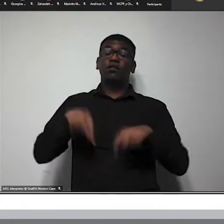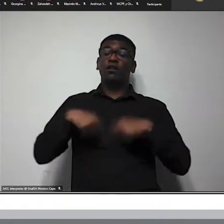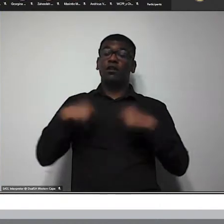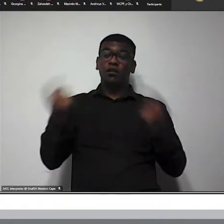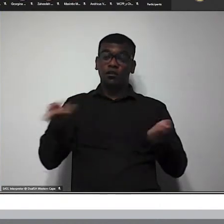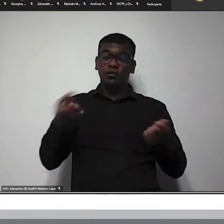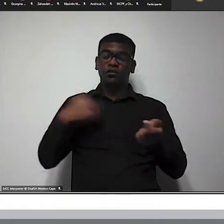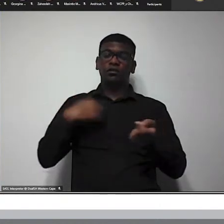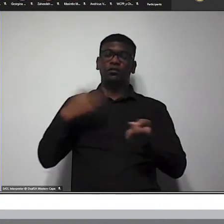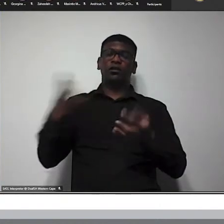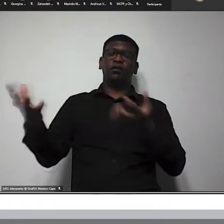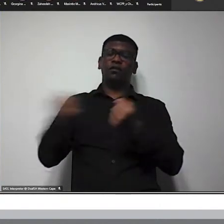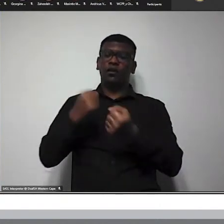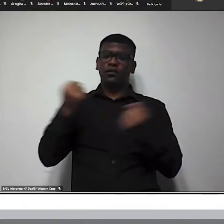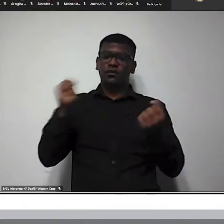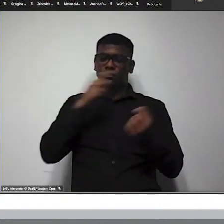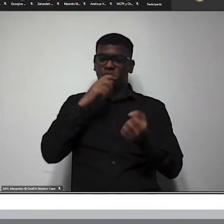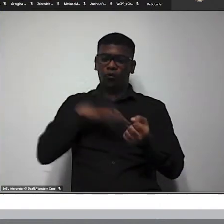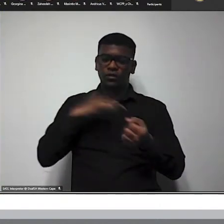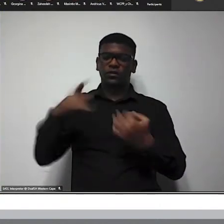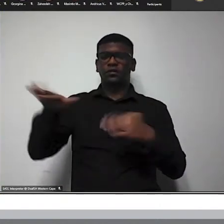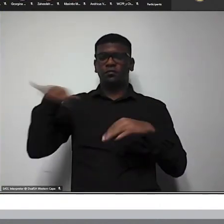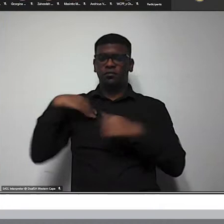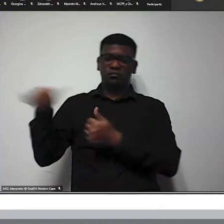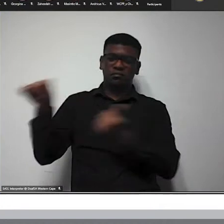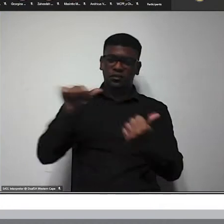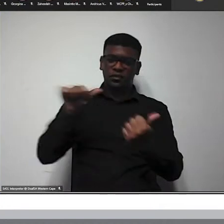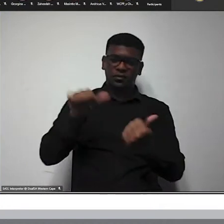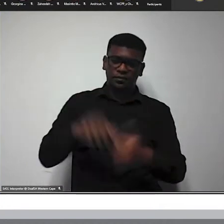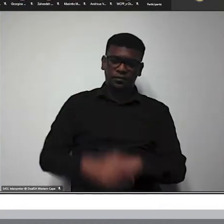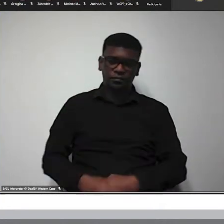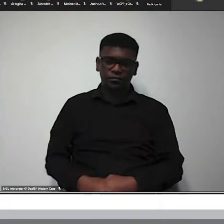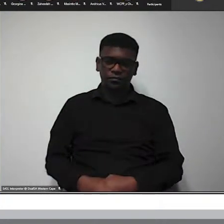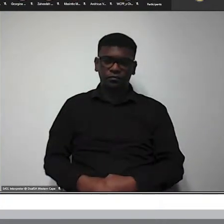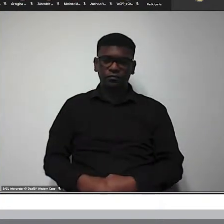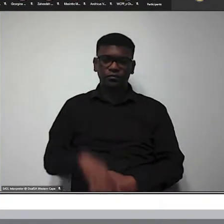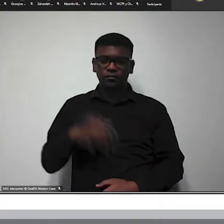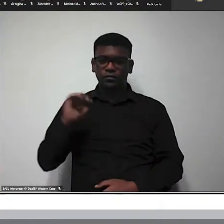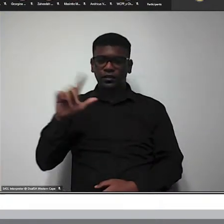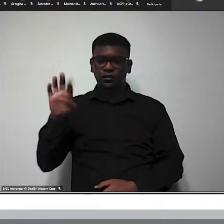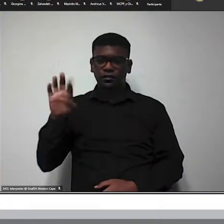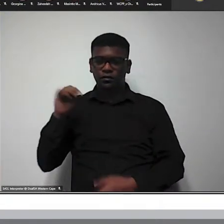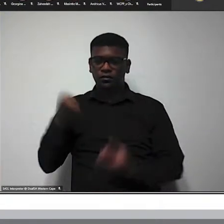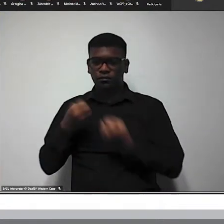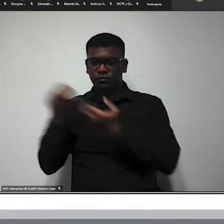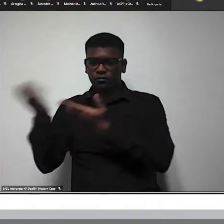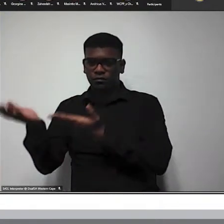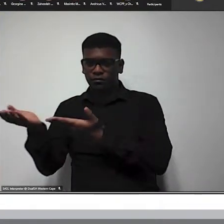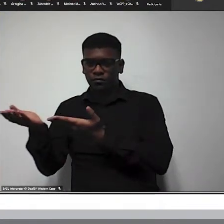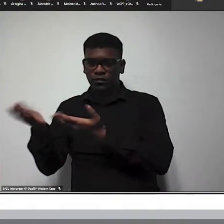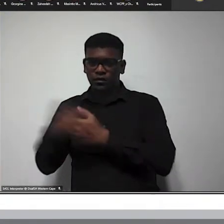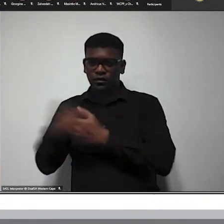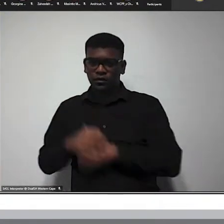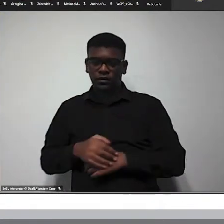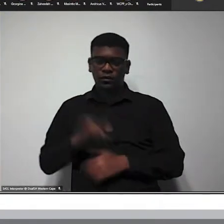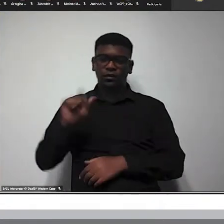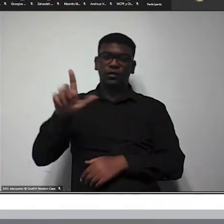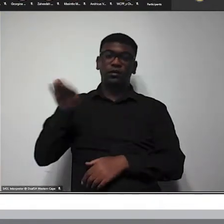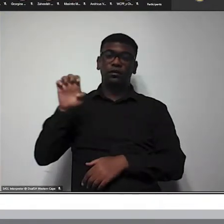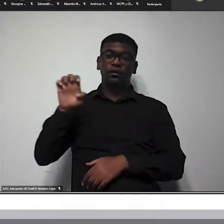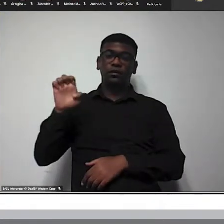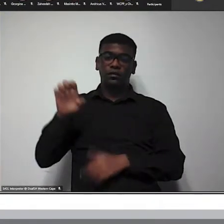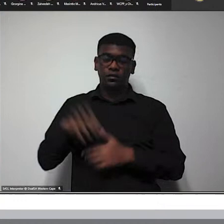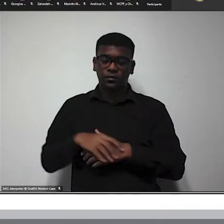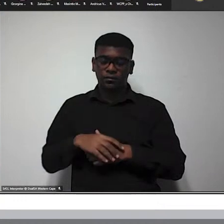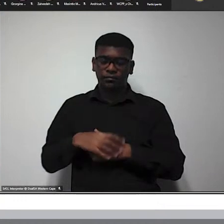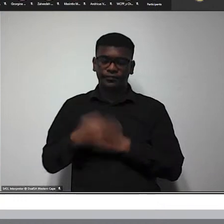answer and come back to you, Member Van der Westhuizen. Ilse, should I hand over to you first? Sure. I think let me rather